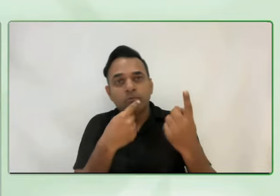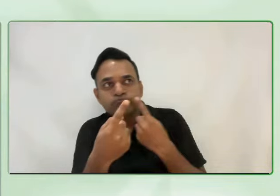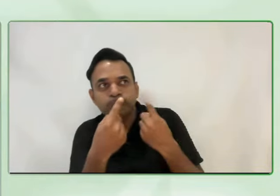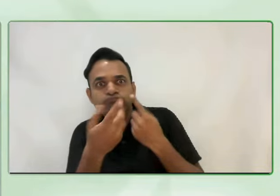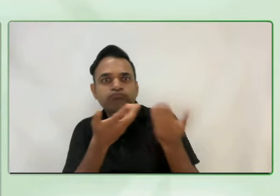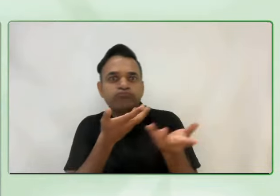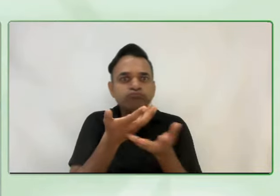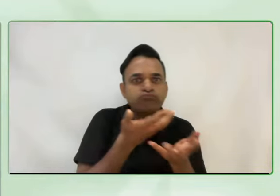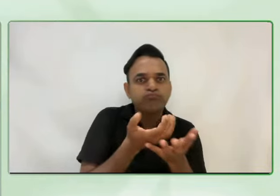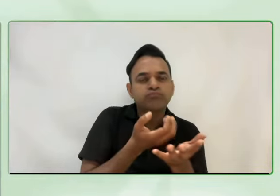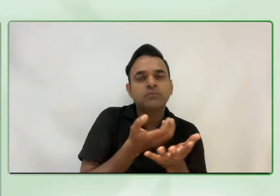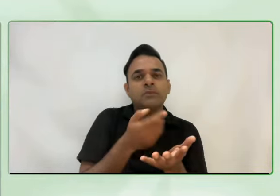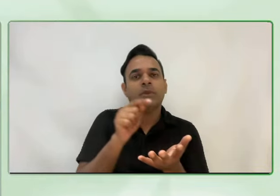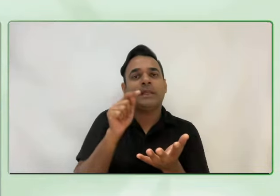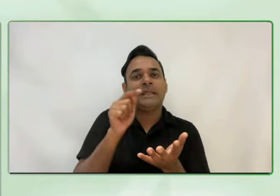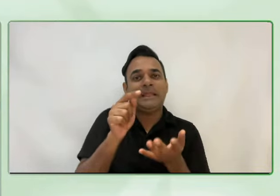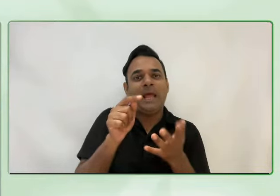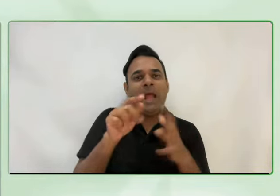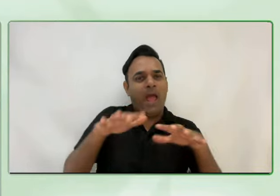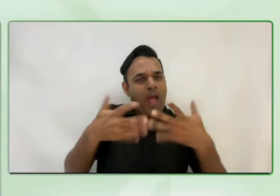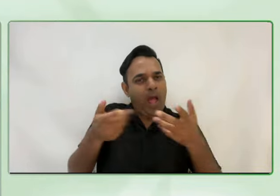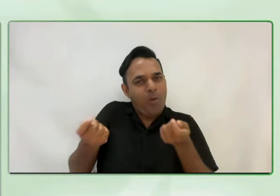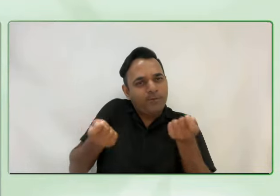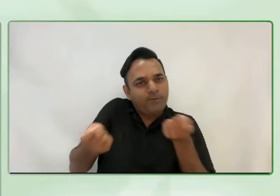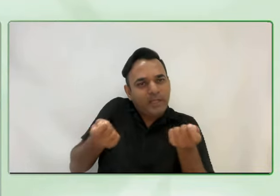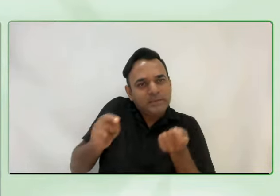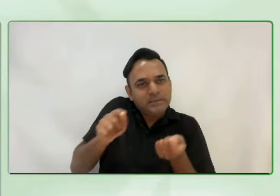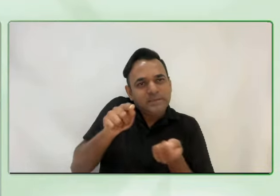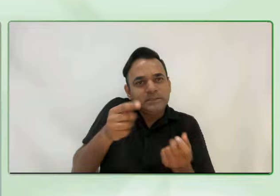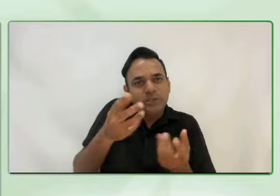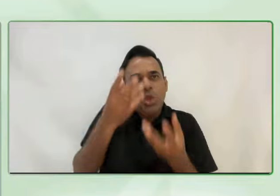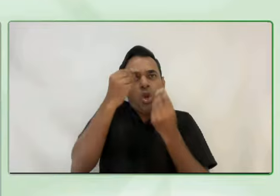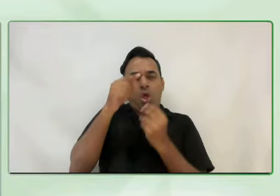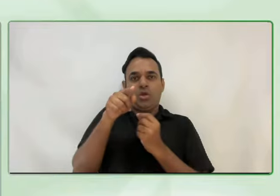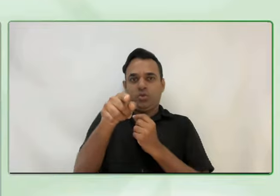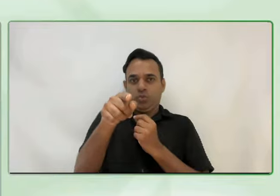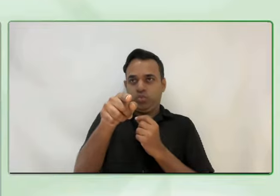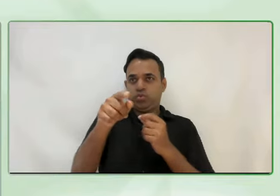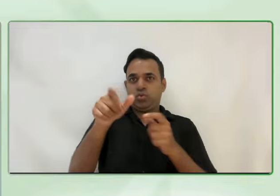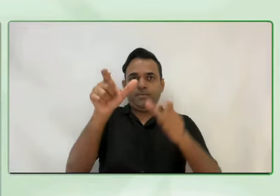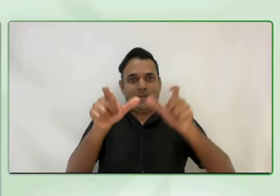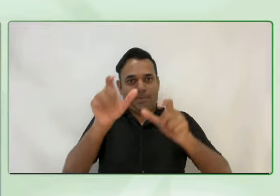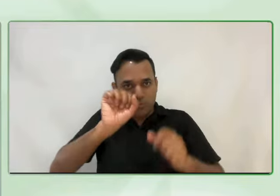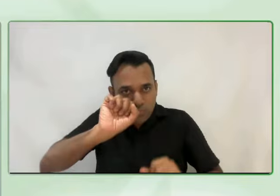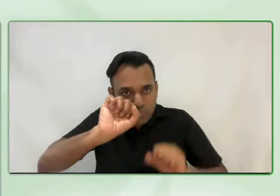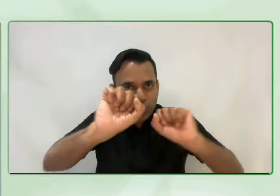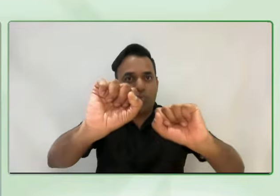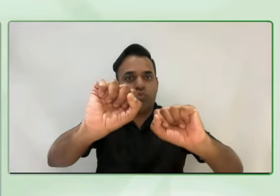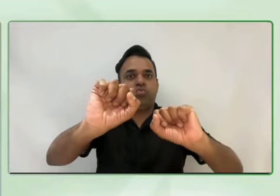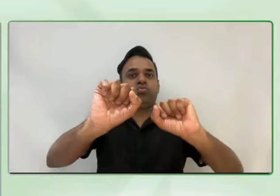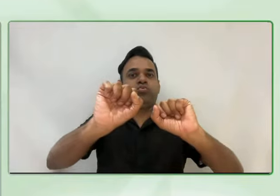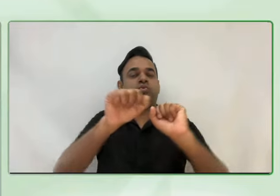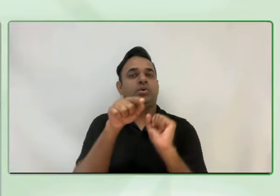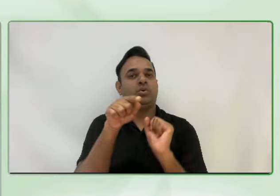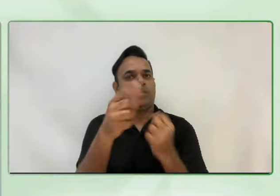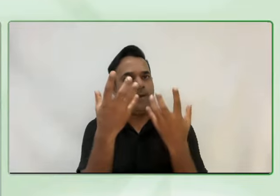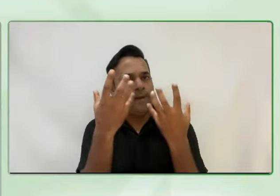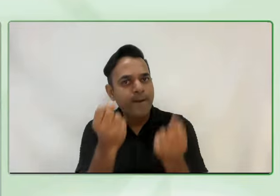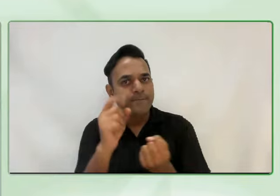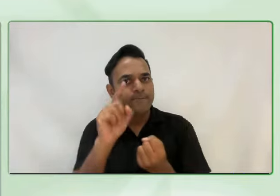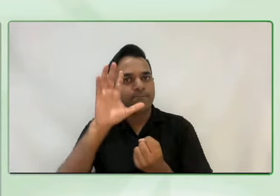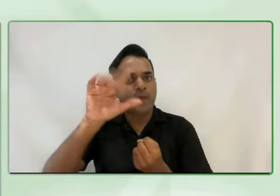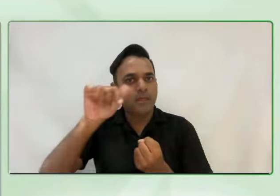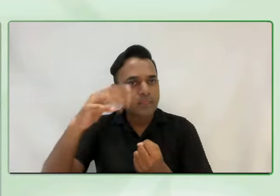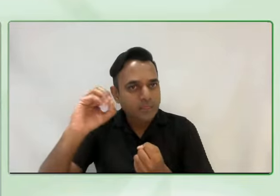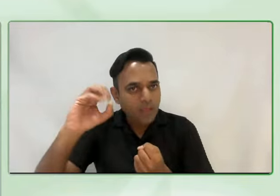So thank you for the question, Susan. So I would reference what Sally said earlier. I think it's really critical for employee